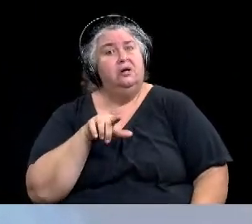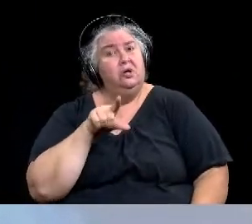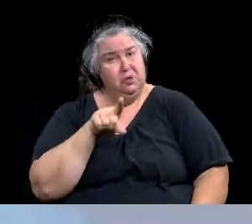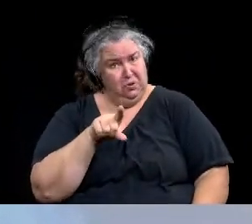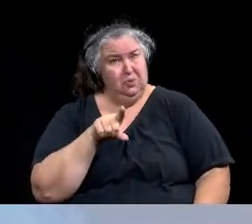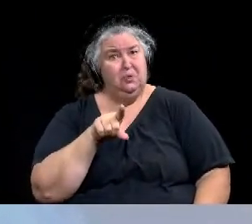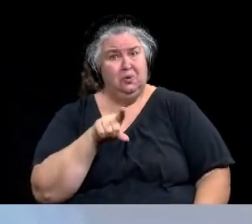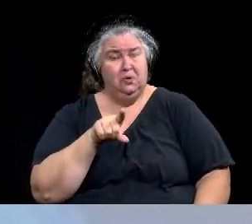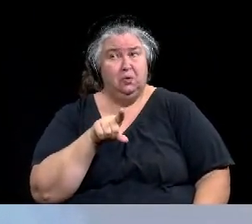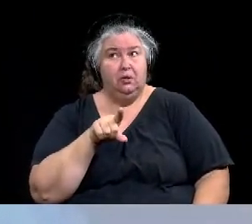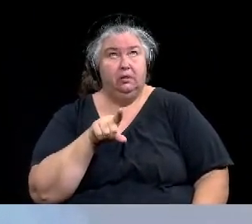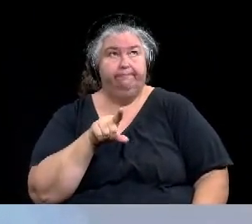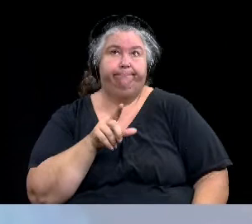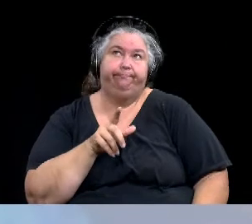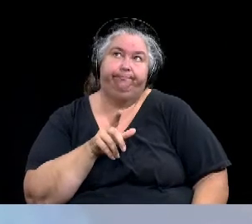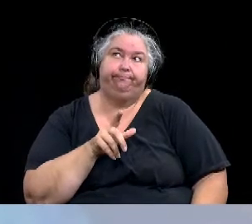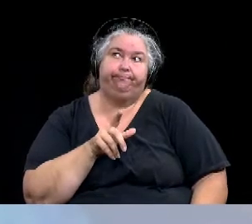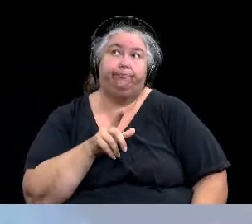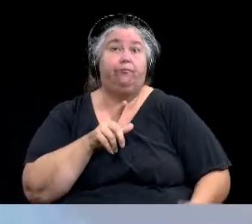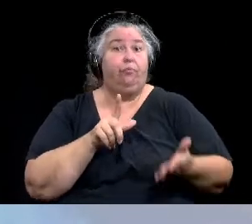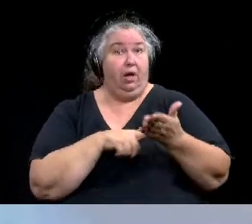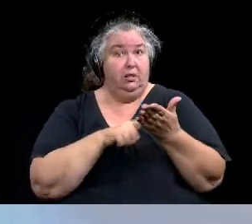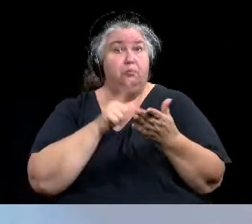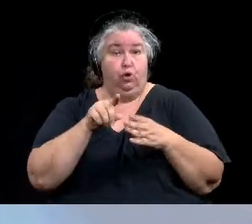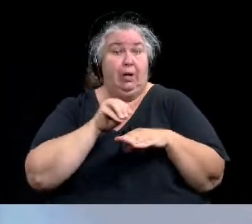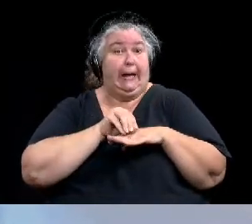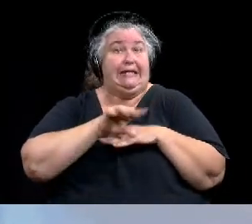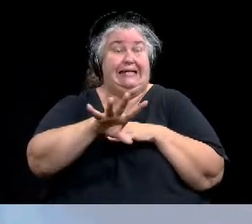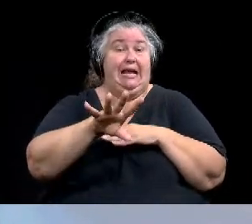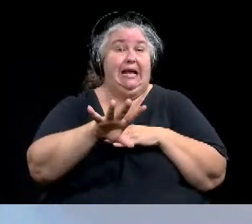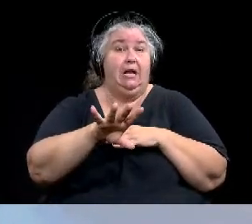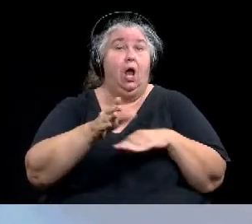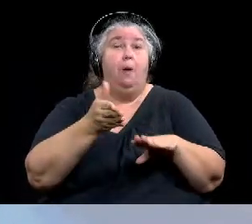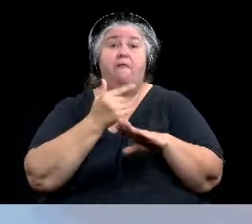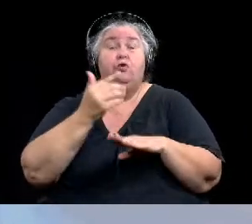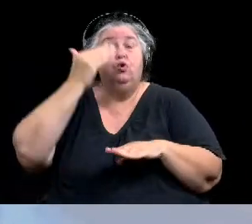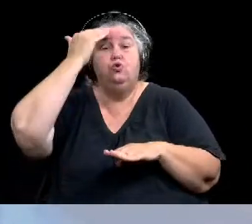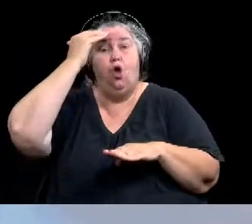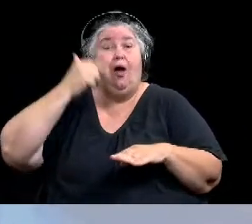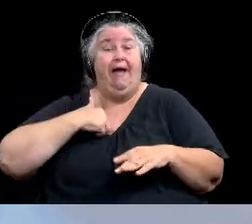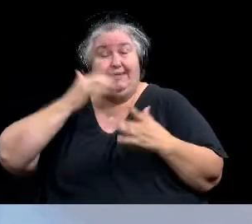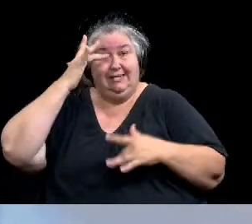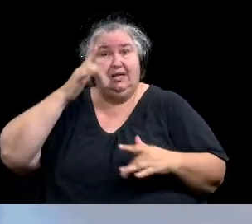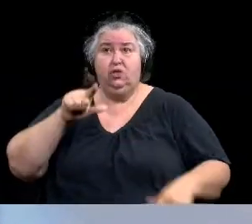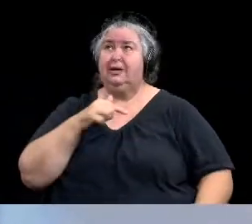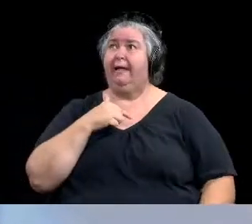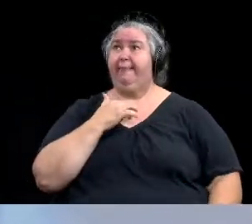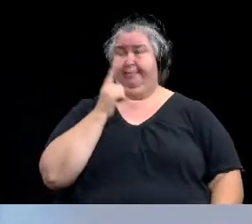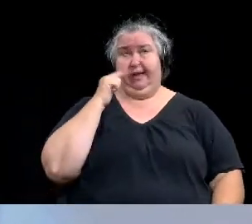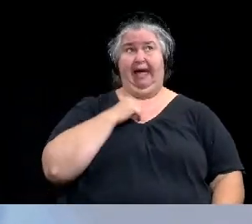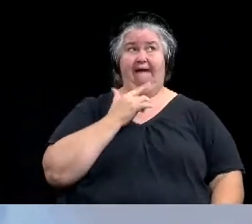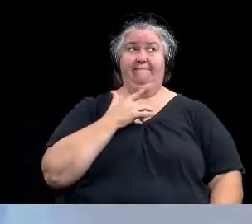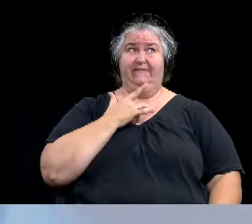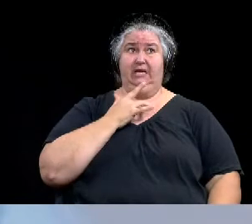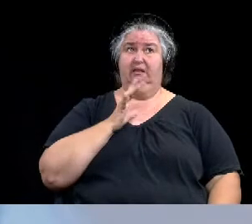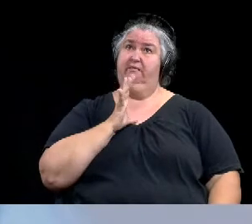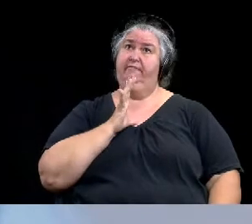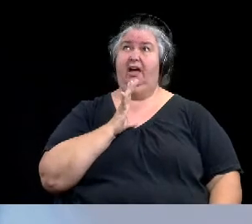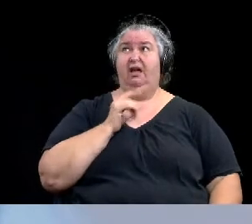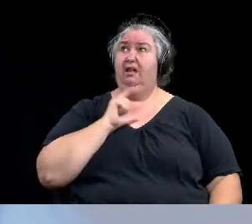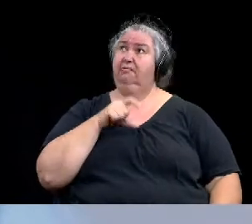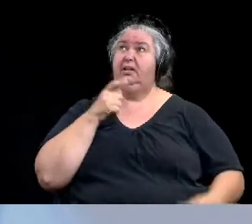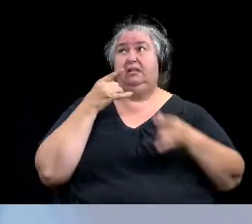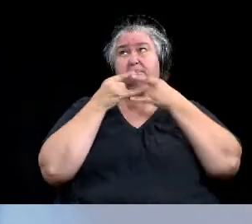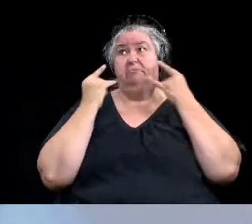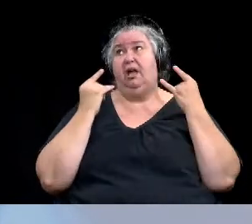you actually know that you have the disease. And so to say, well, I feel fine and therefore I don't need to socially distance or I don't need to wear a mask